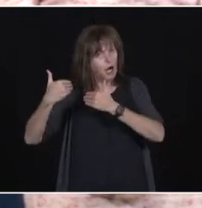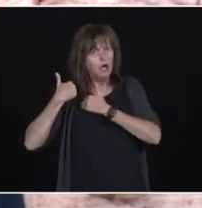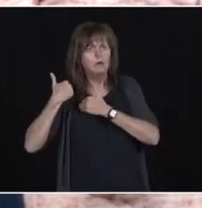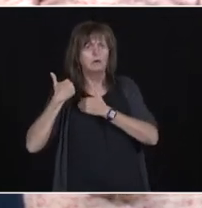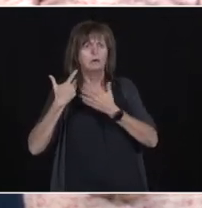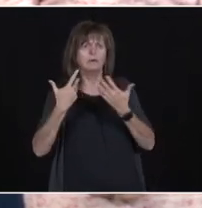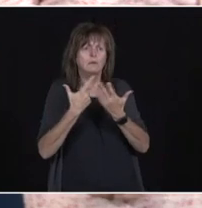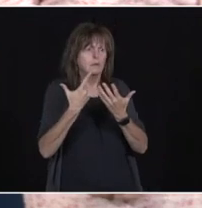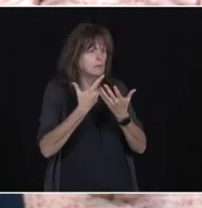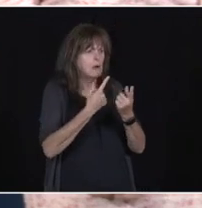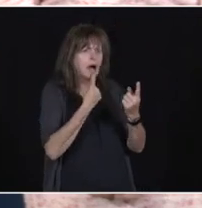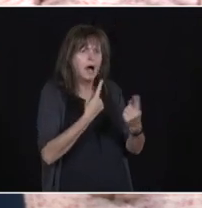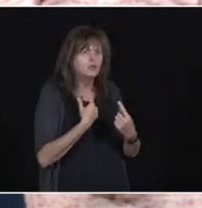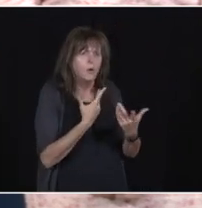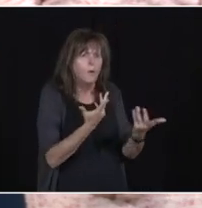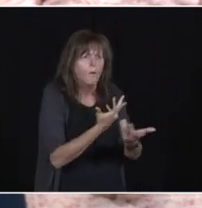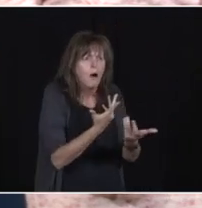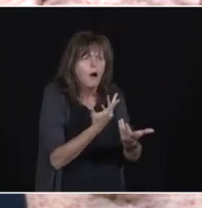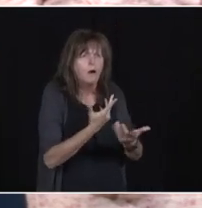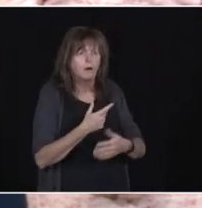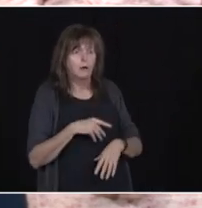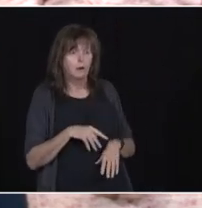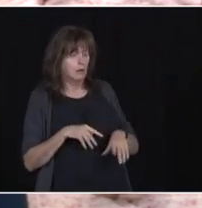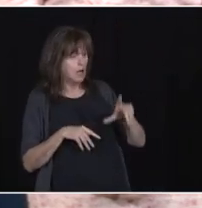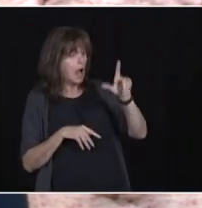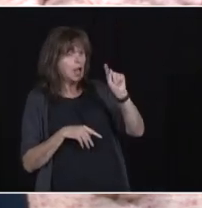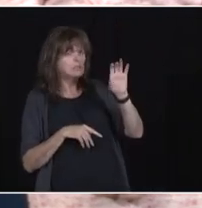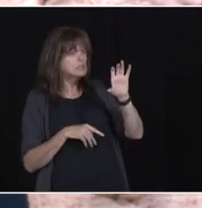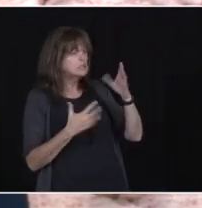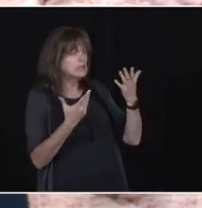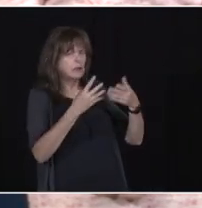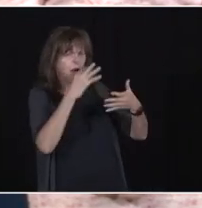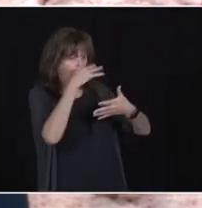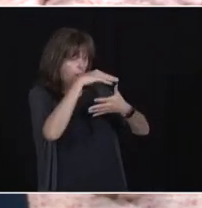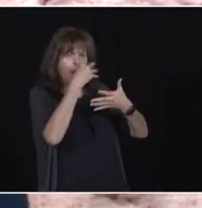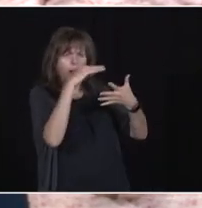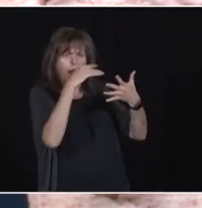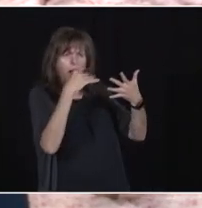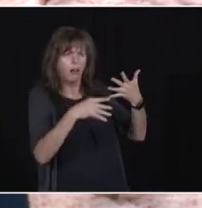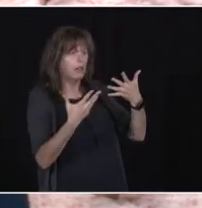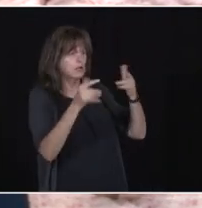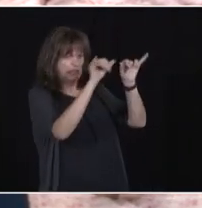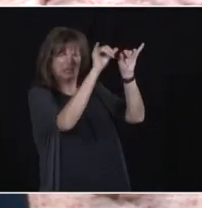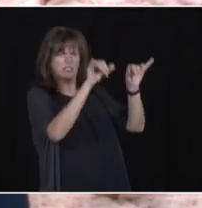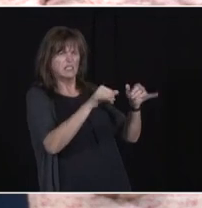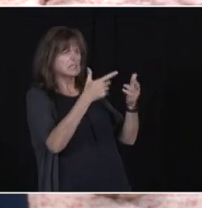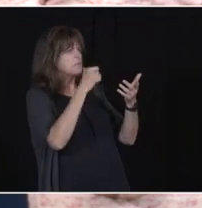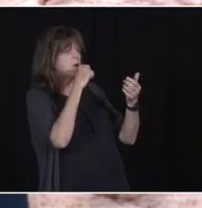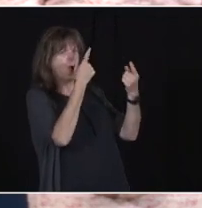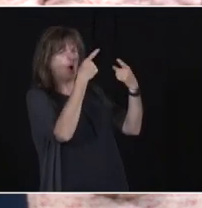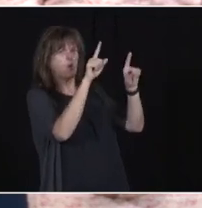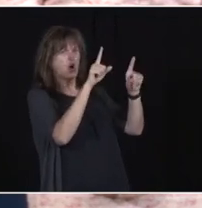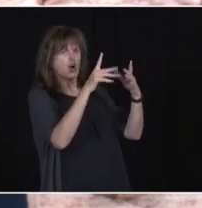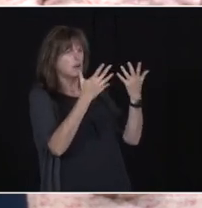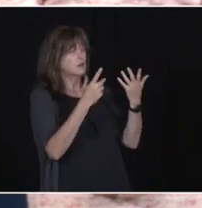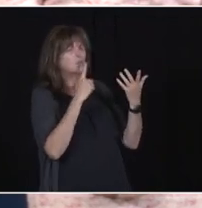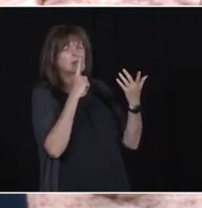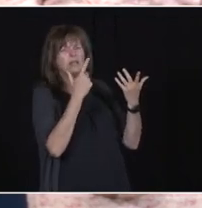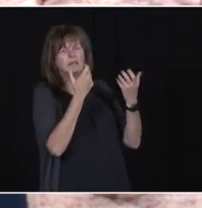neglect. We're going to fix it and make sure the people in long-term care are going to have a